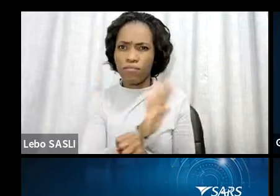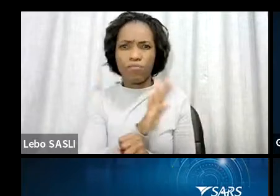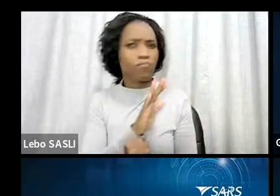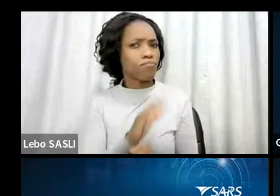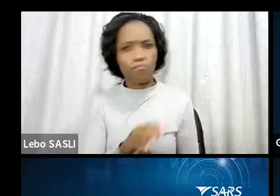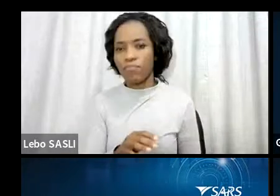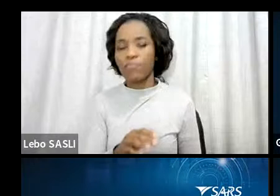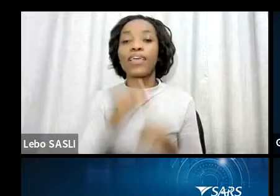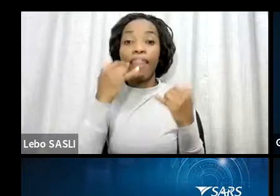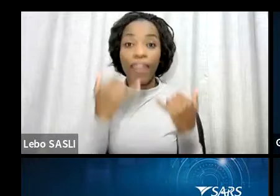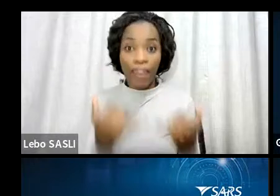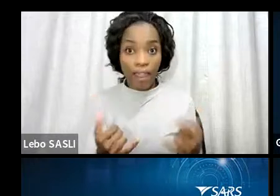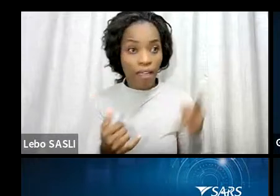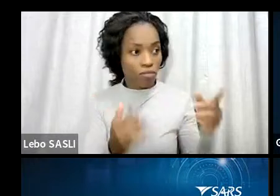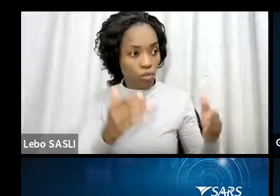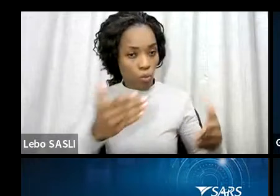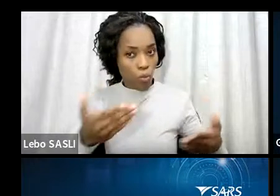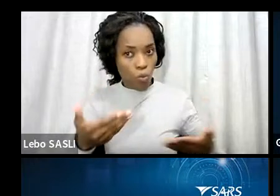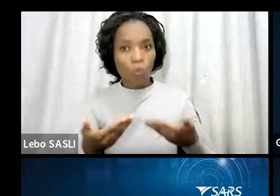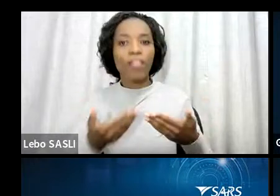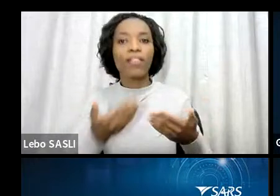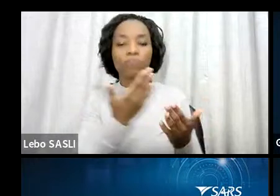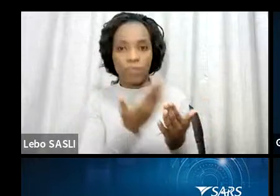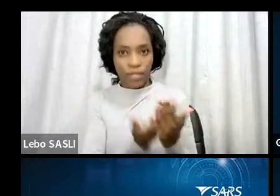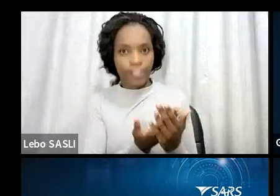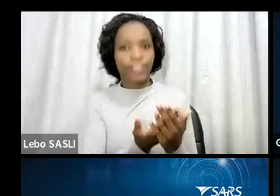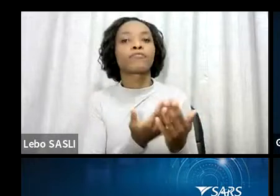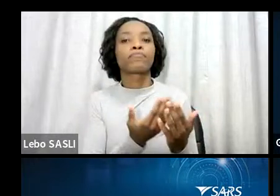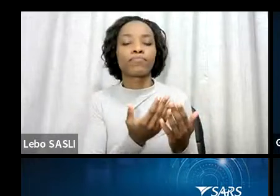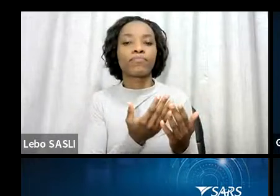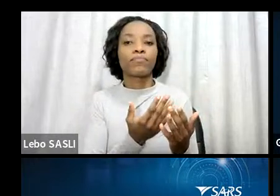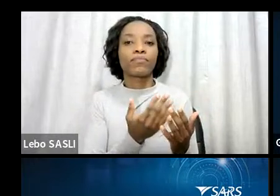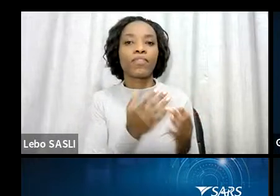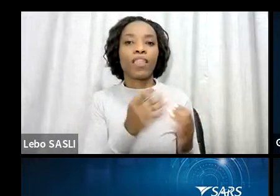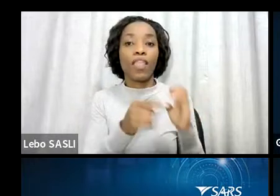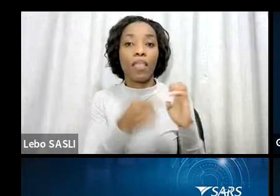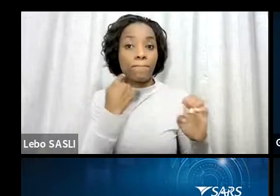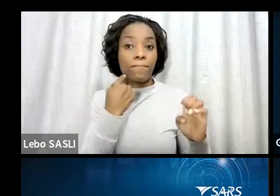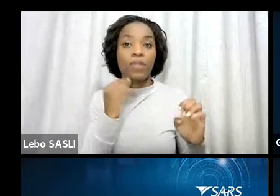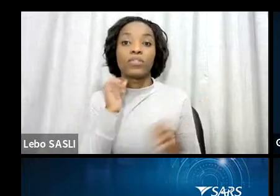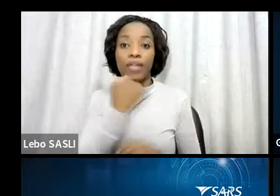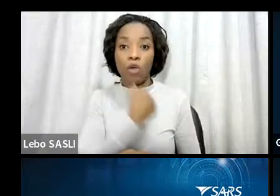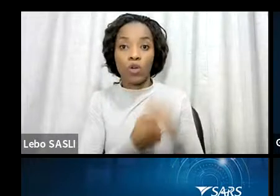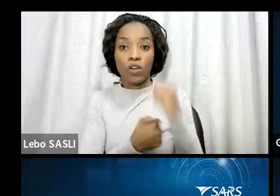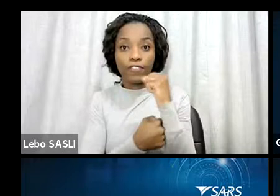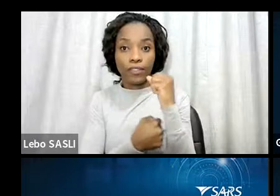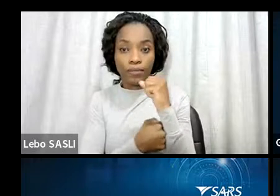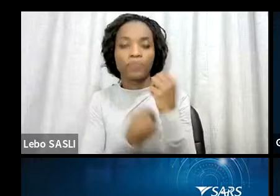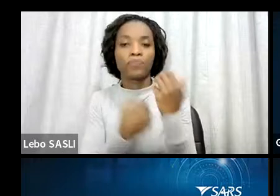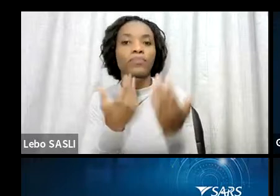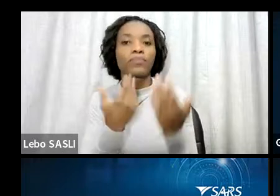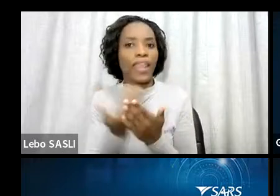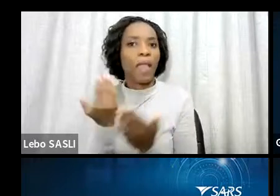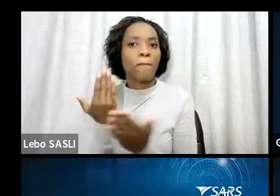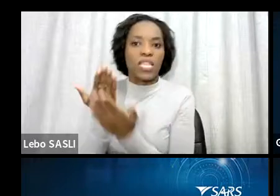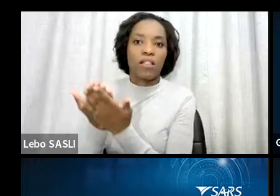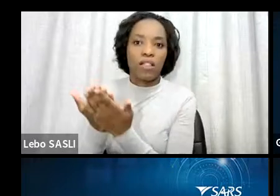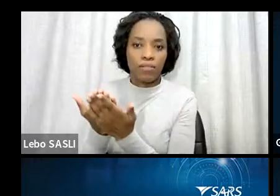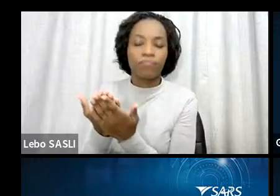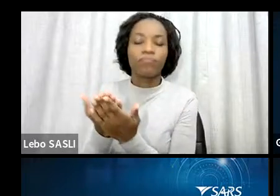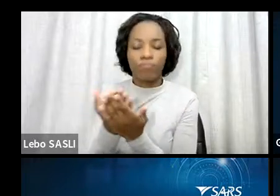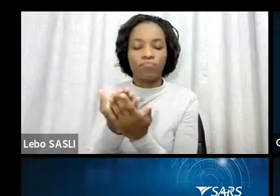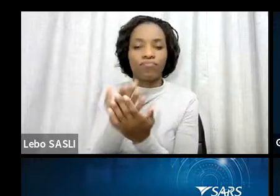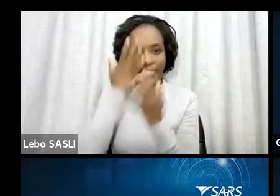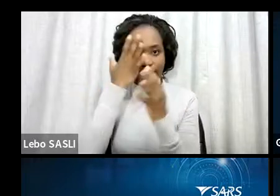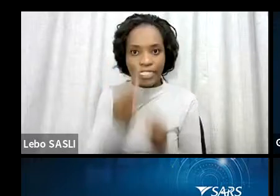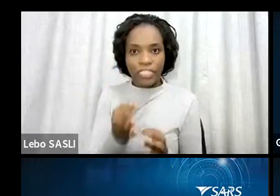than welcome to send an email to our office to appeal the decision of the office to